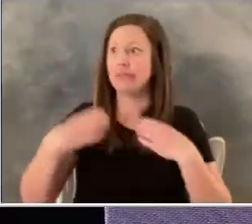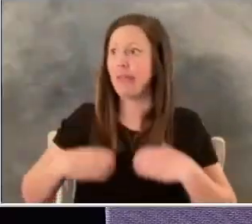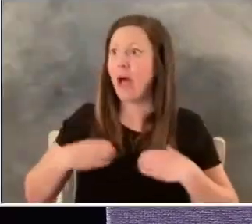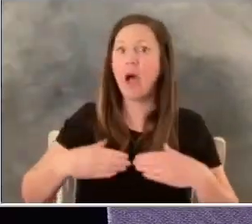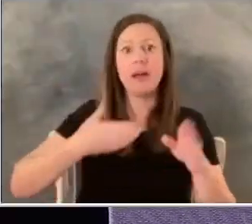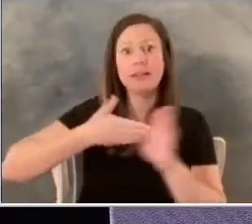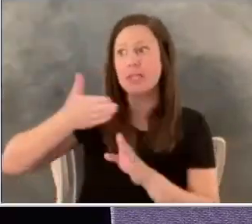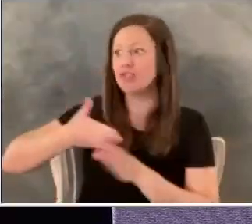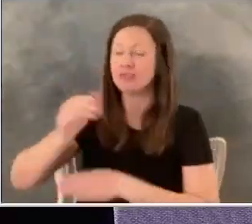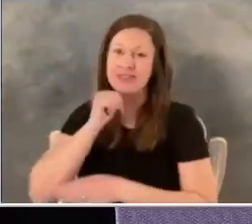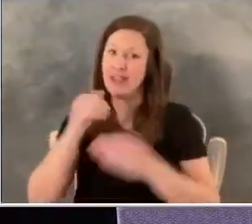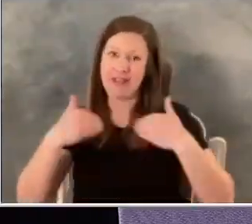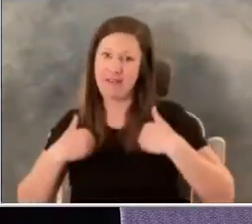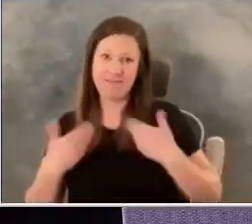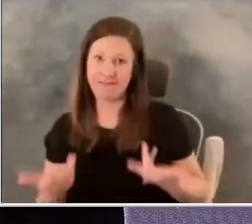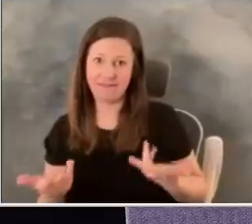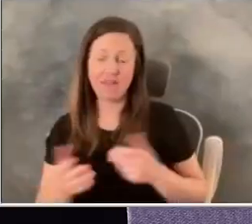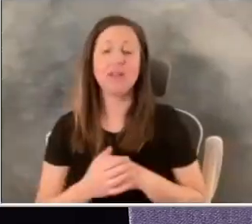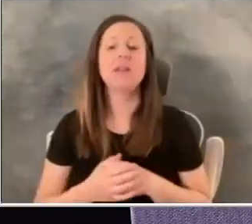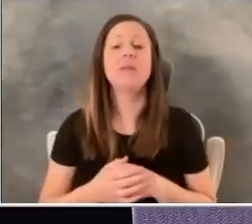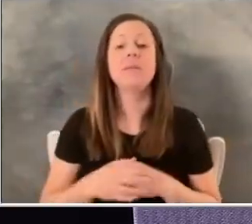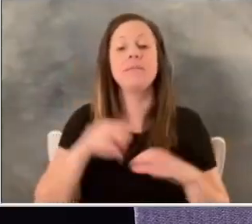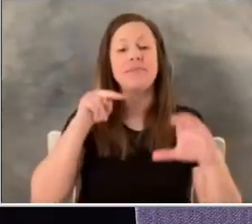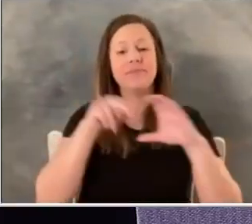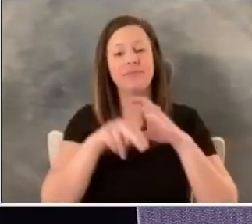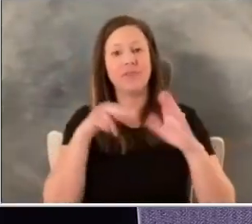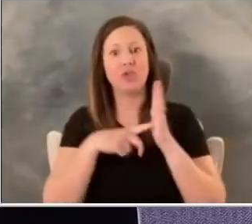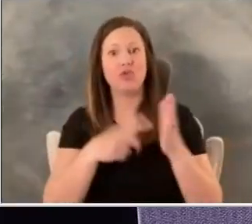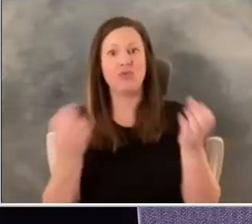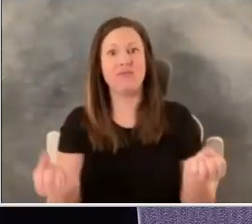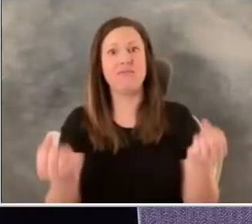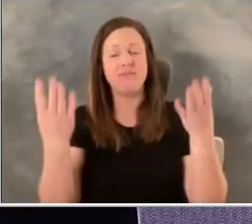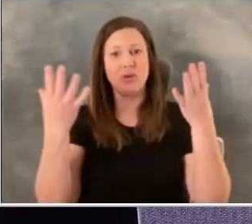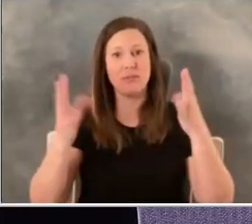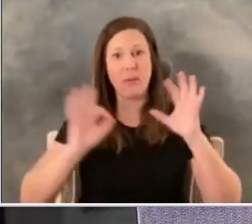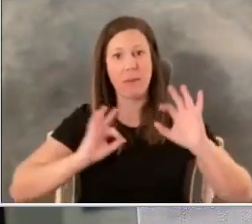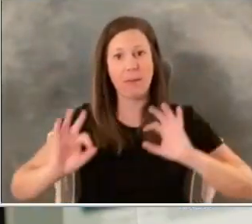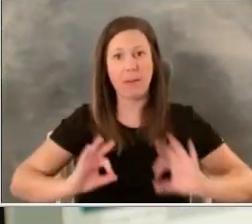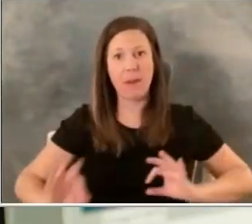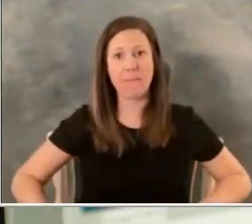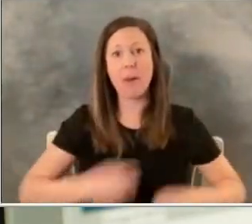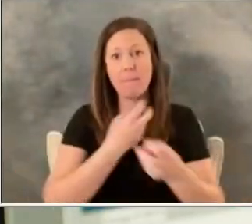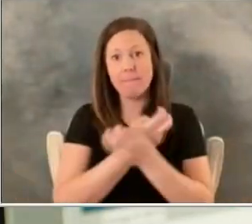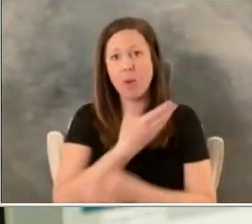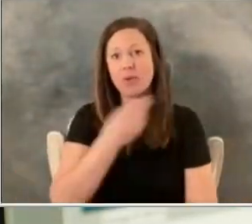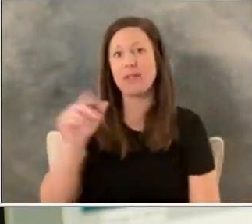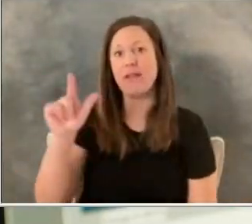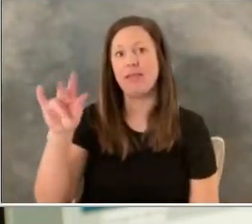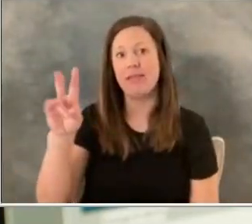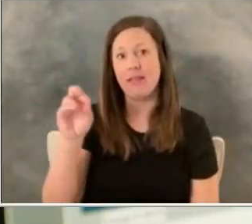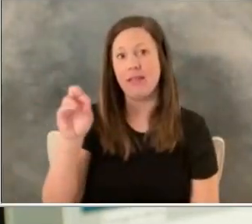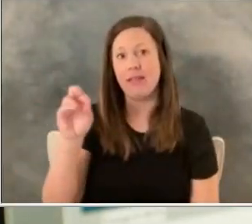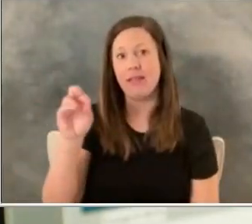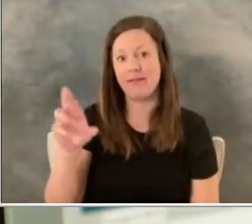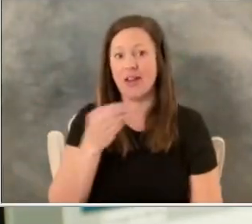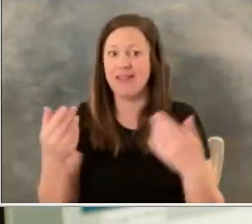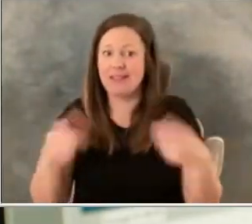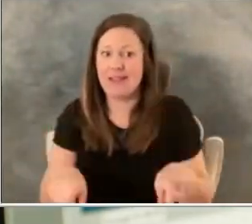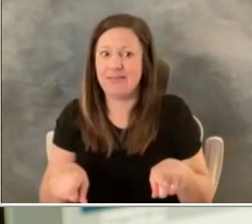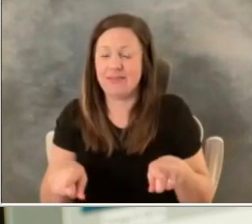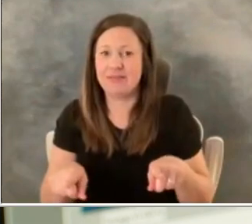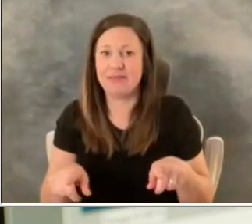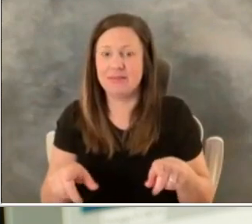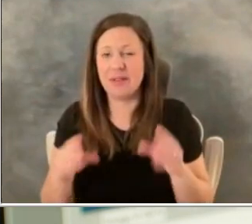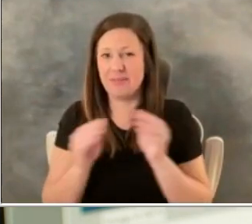Scans showed that Yuri had multiple lesions in his bones and on his liver, and there was more. As you can see,